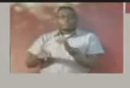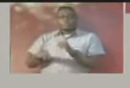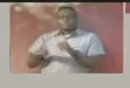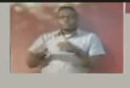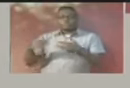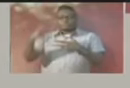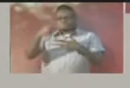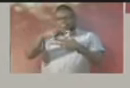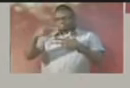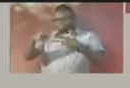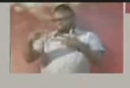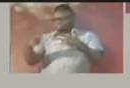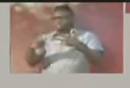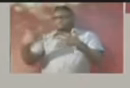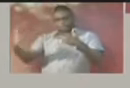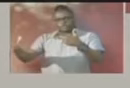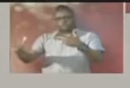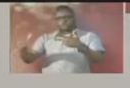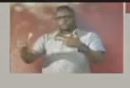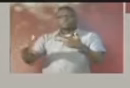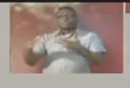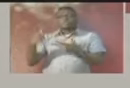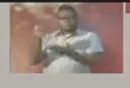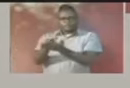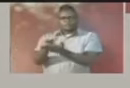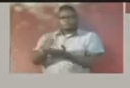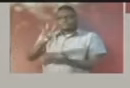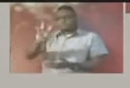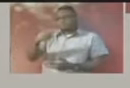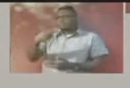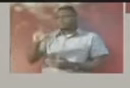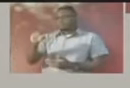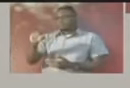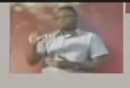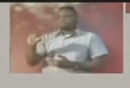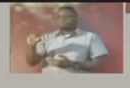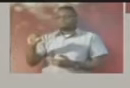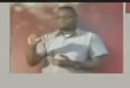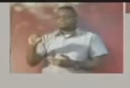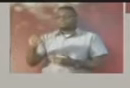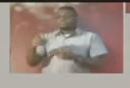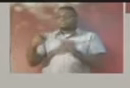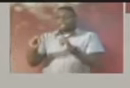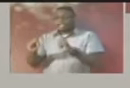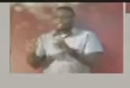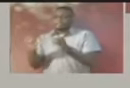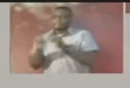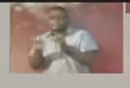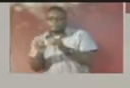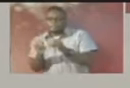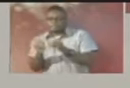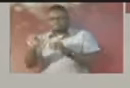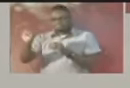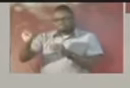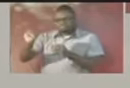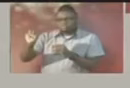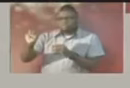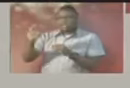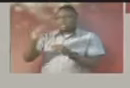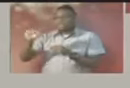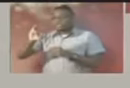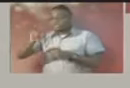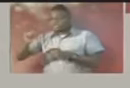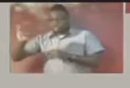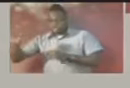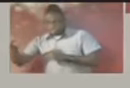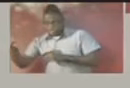have already gone ahead and approved, and we are going towards Moderna and possibly Johnson & Johnson in the near future. With regards to the statement this